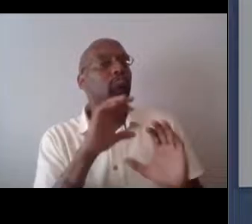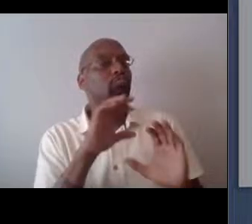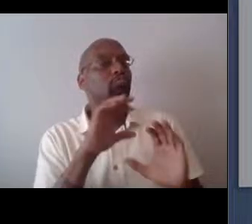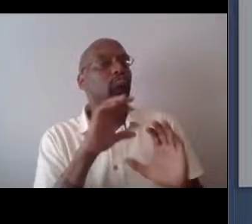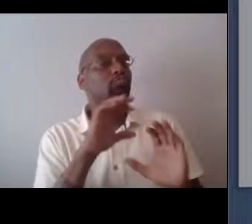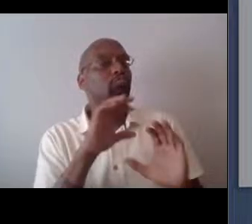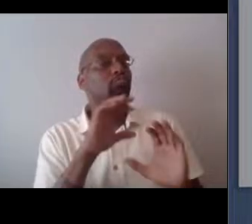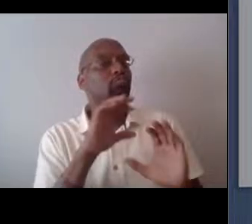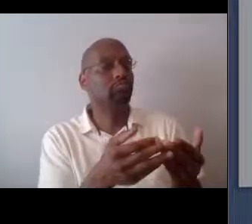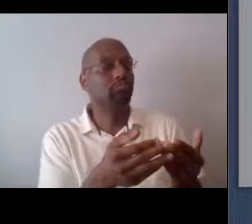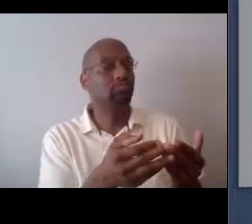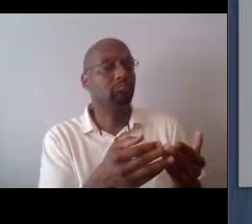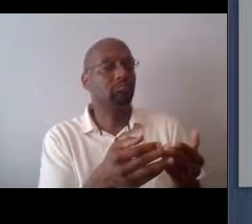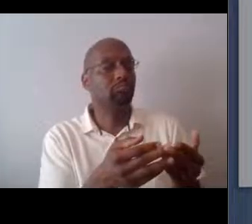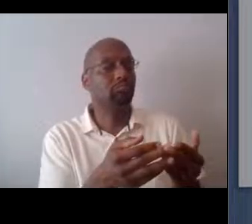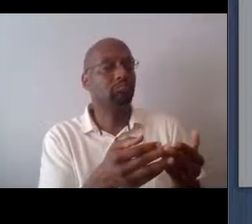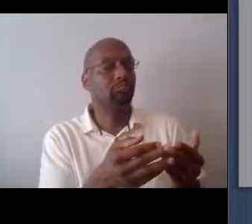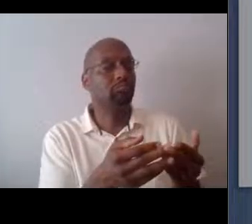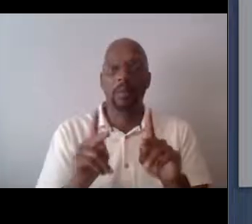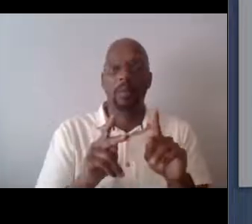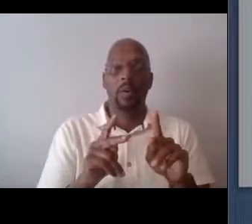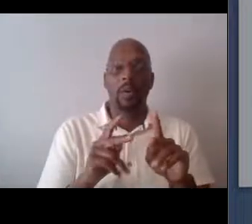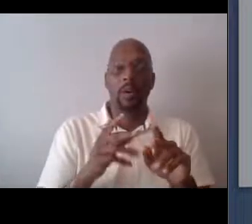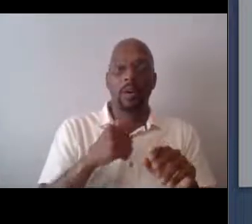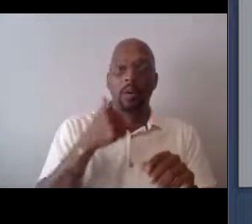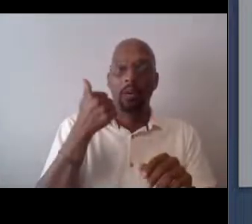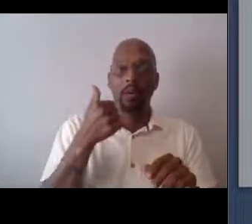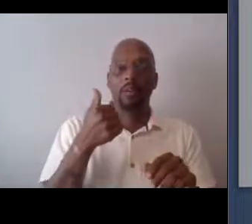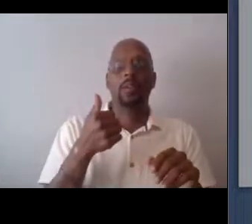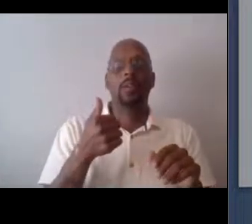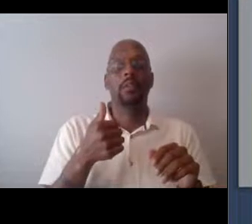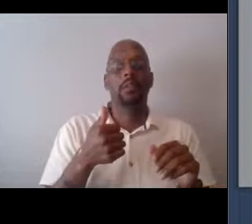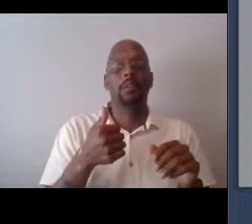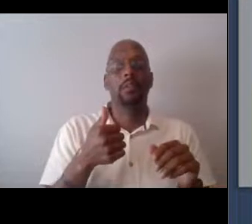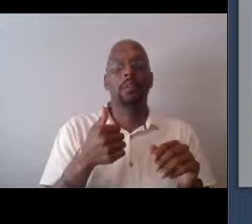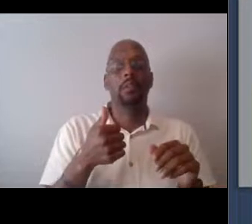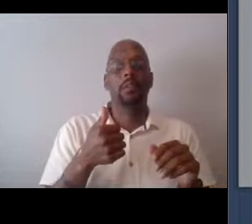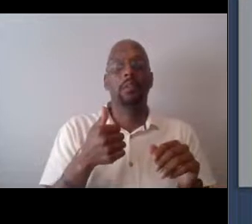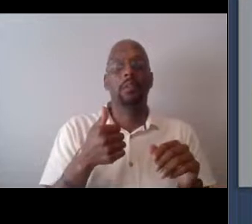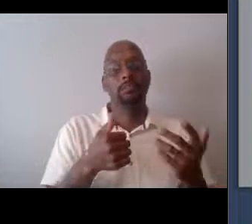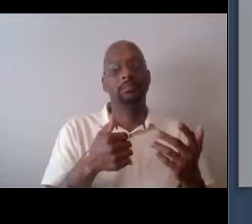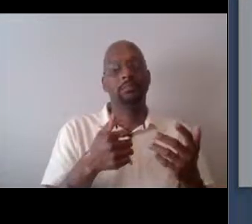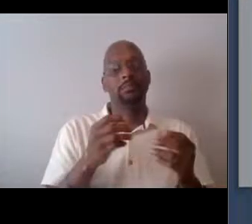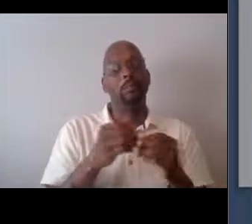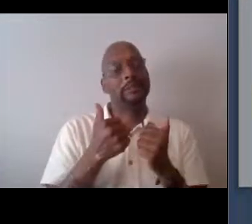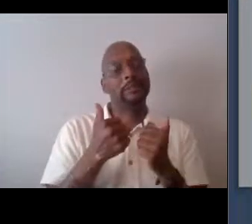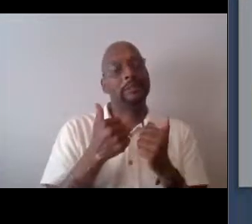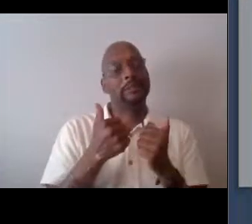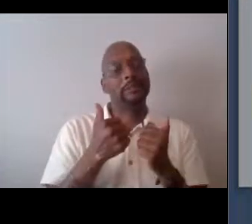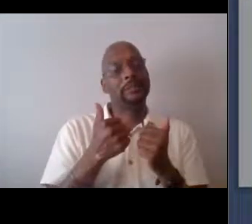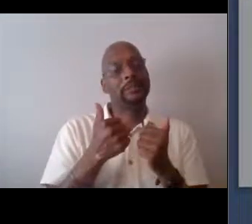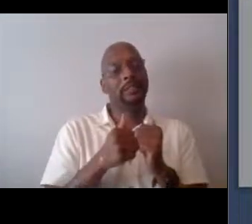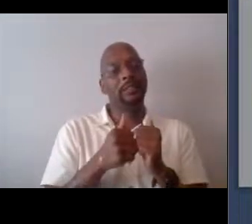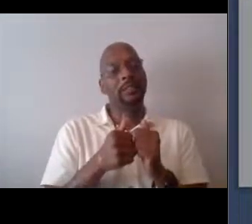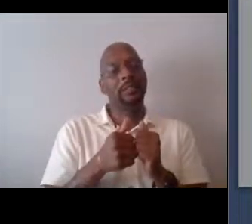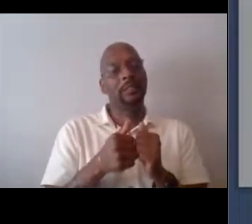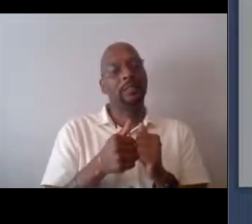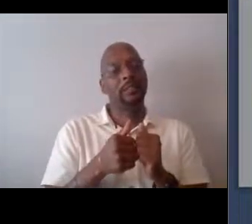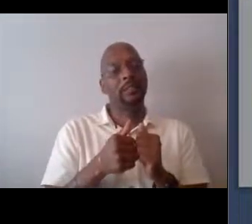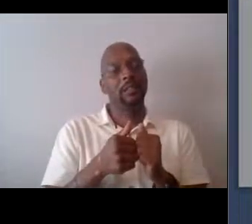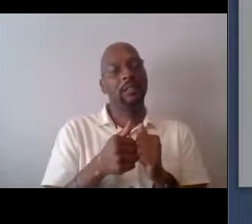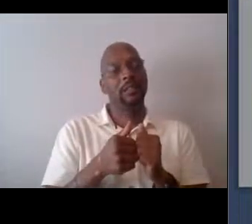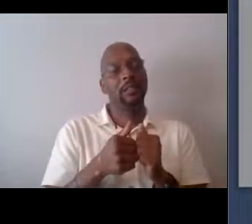people who are older, like me, and beyond, of being able to use transit. And I